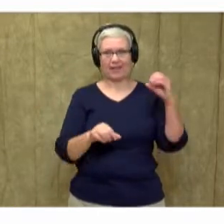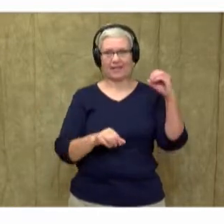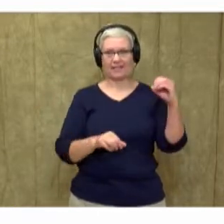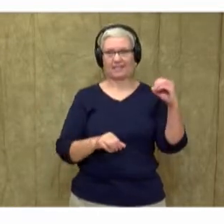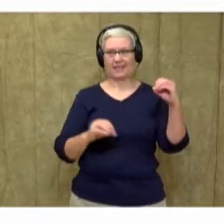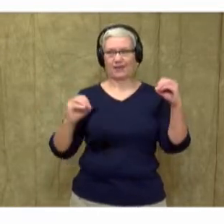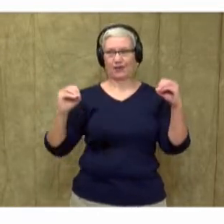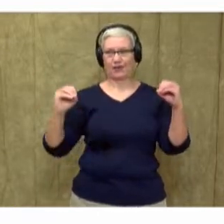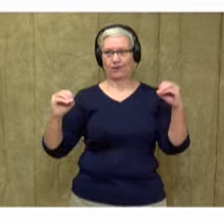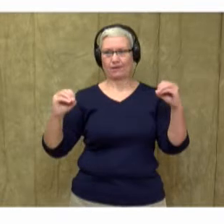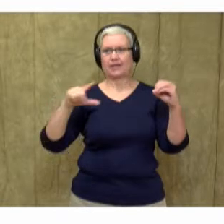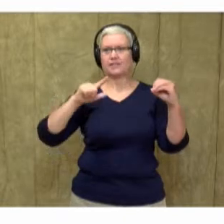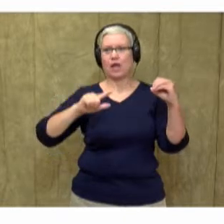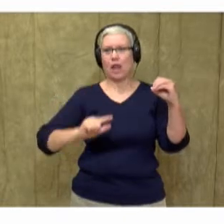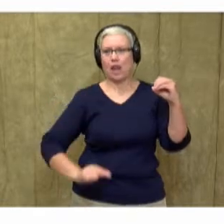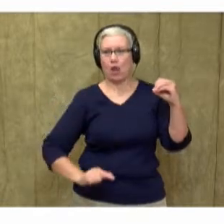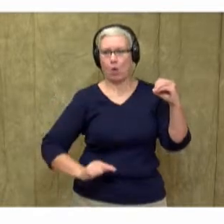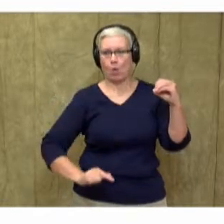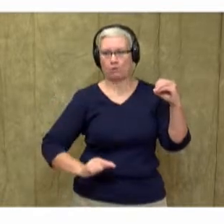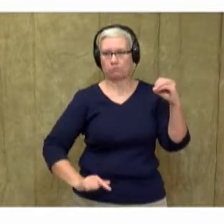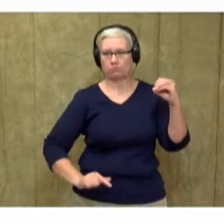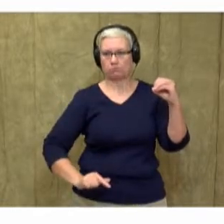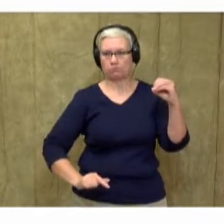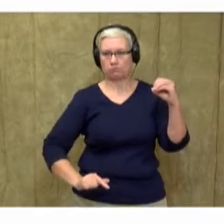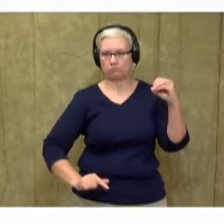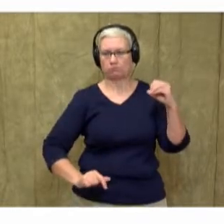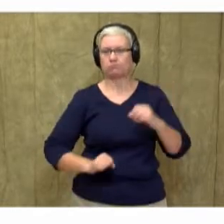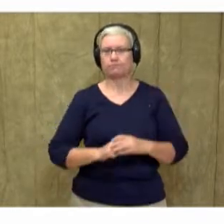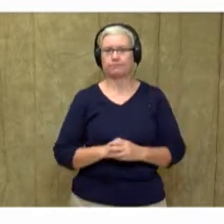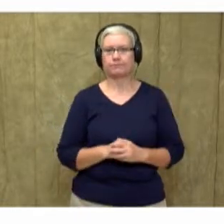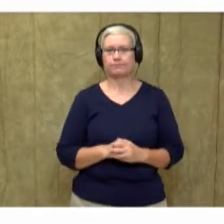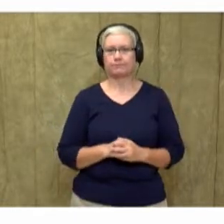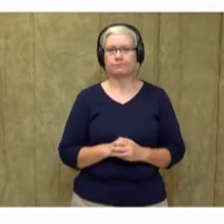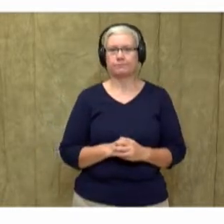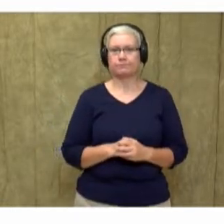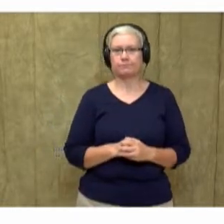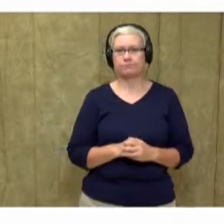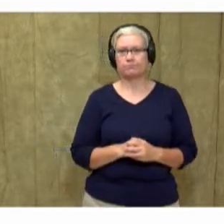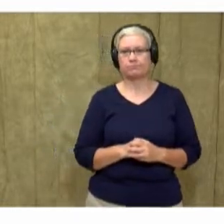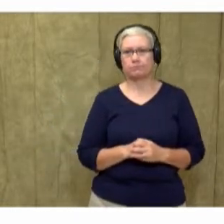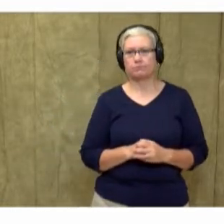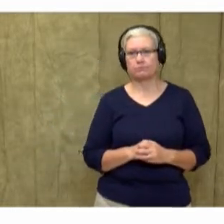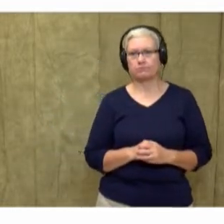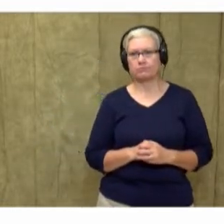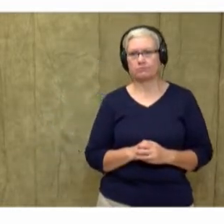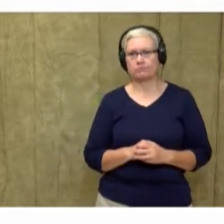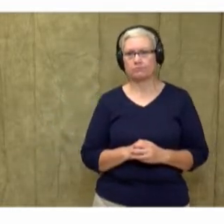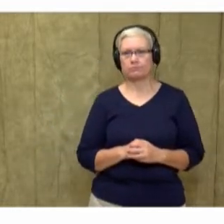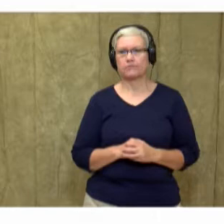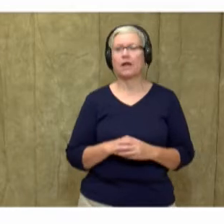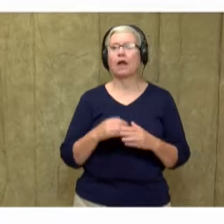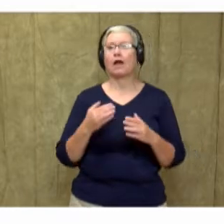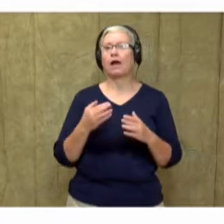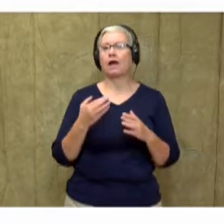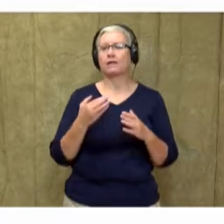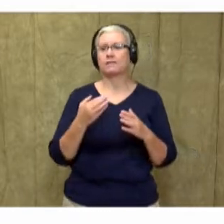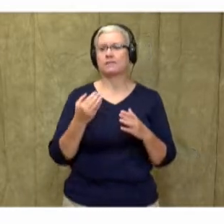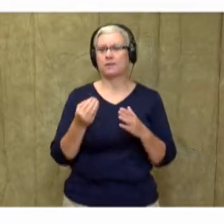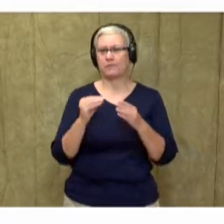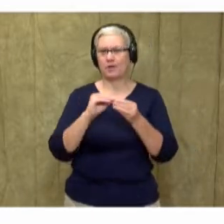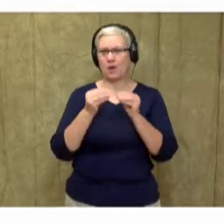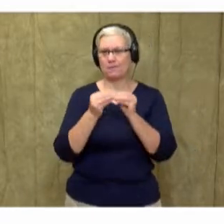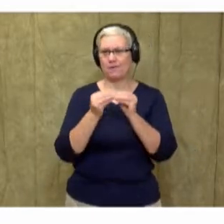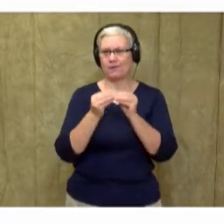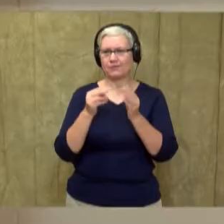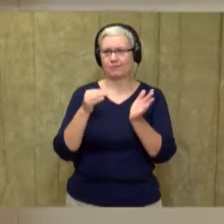is going to be the lowest value in terms of our output column. In addition to that, you might see that there is some repetition on each side of the 0.